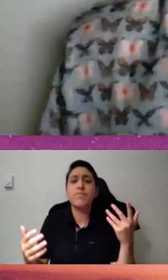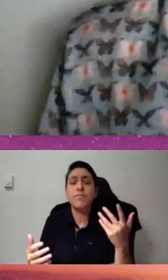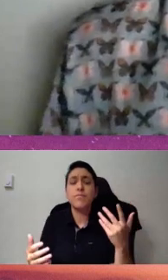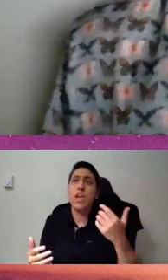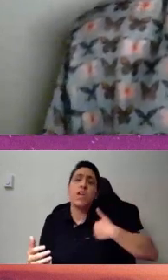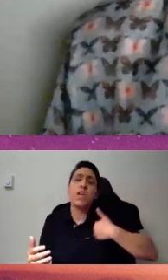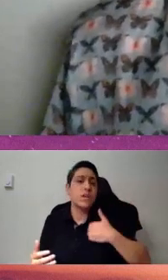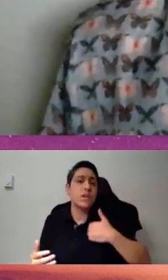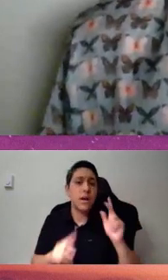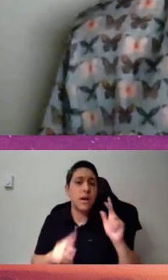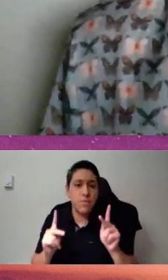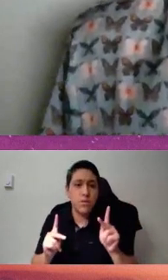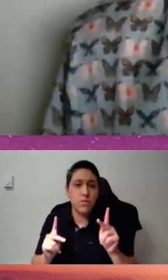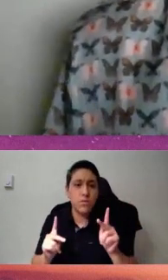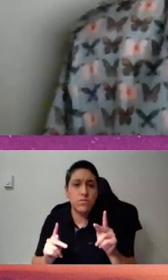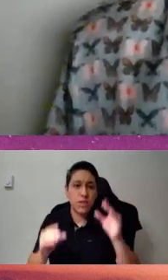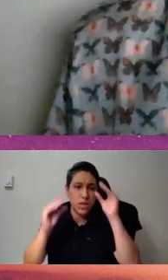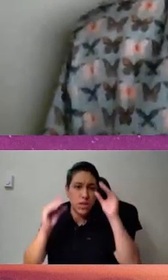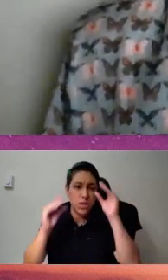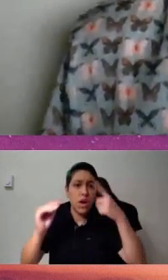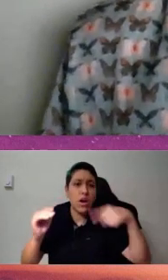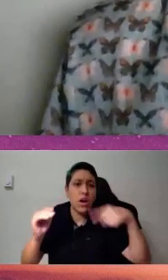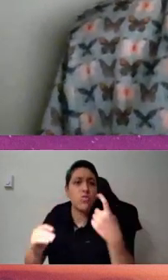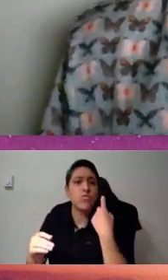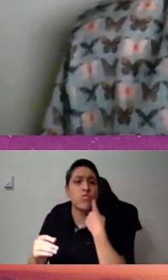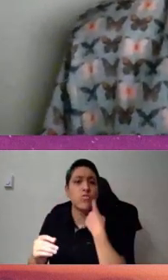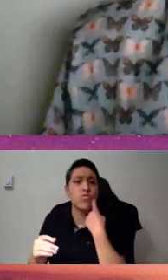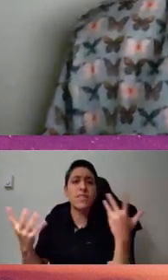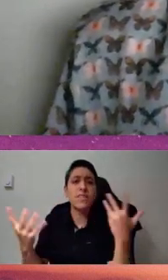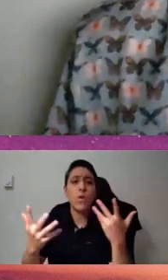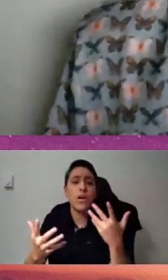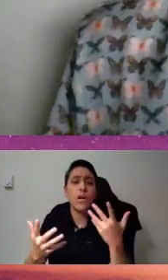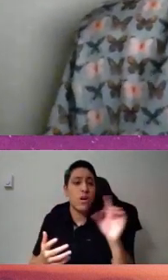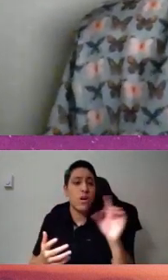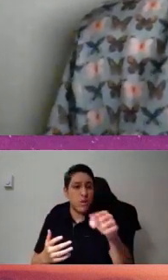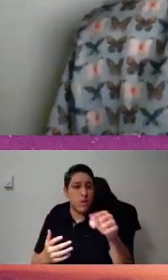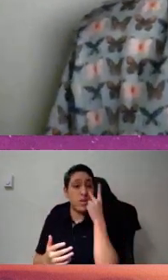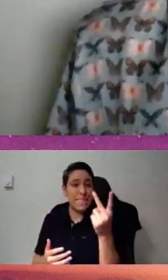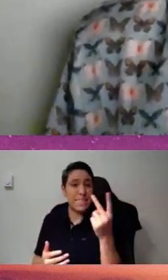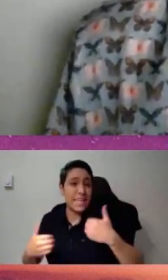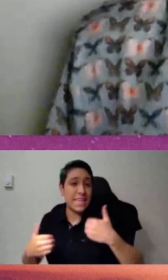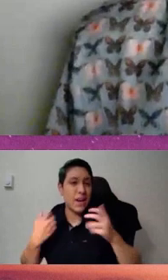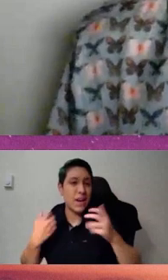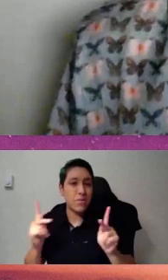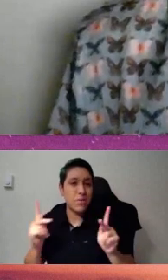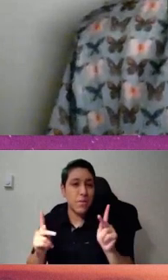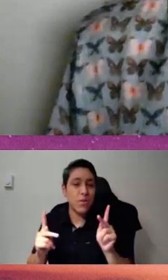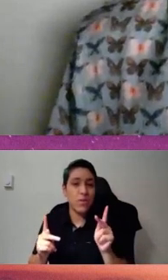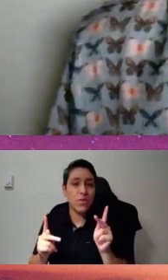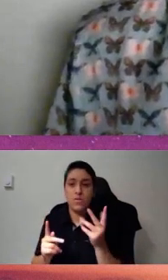trans liberation? And where do you see young people pushing the edge of what we imagine is possible?